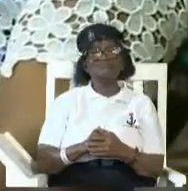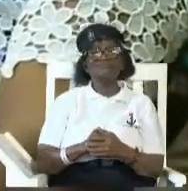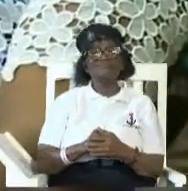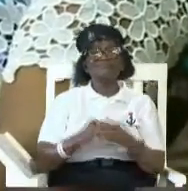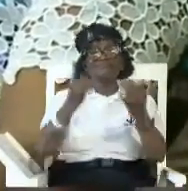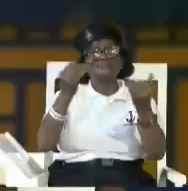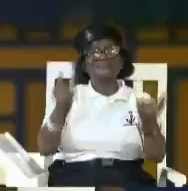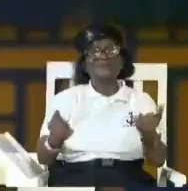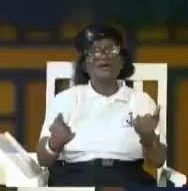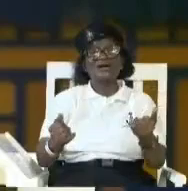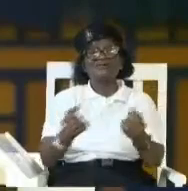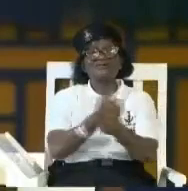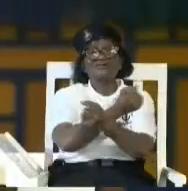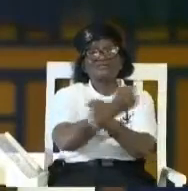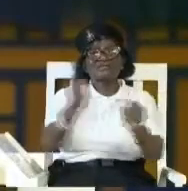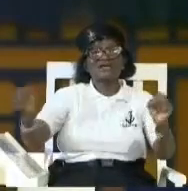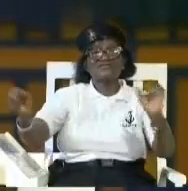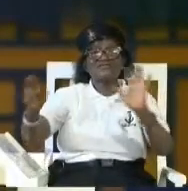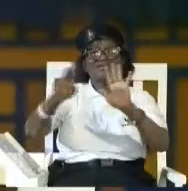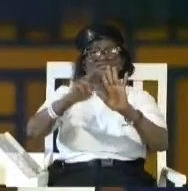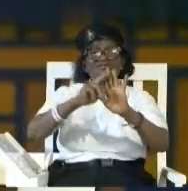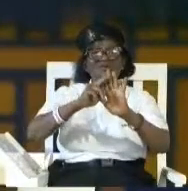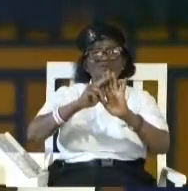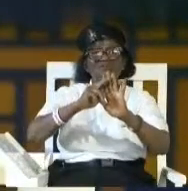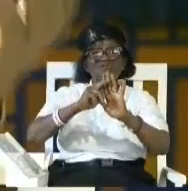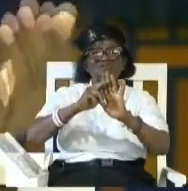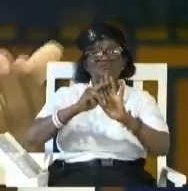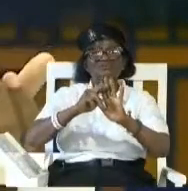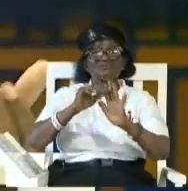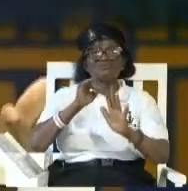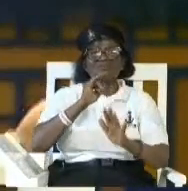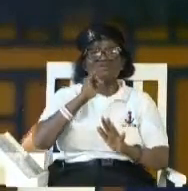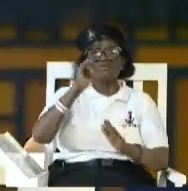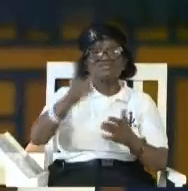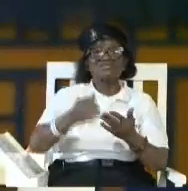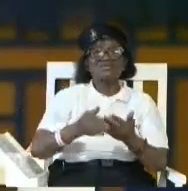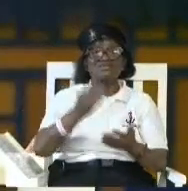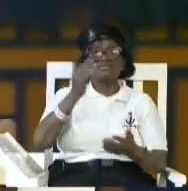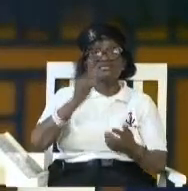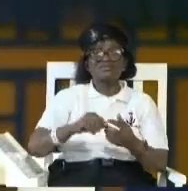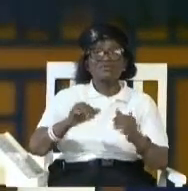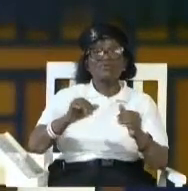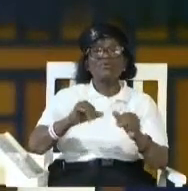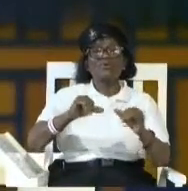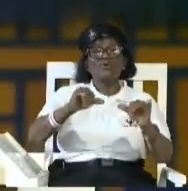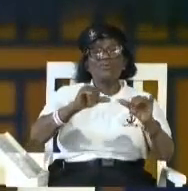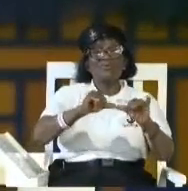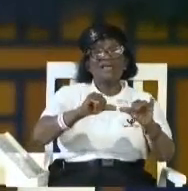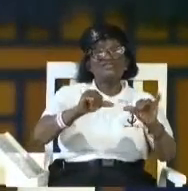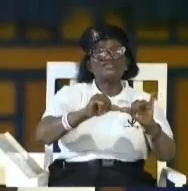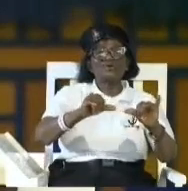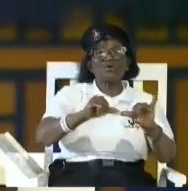Now, salvation is easy to measure.